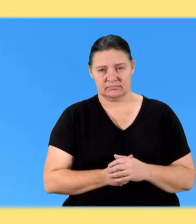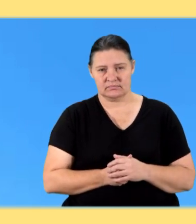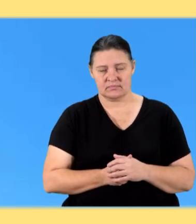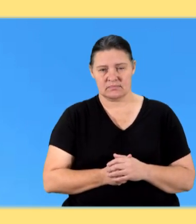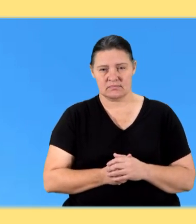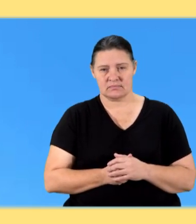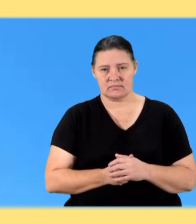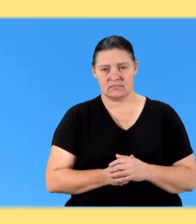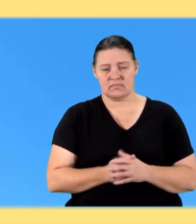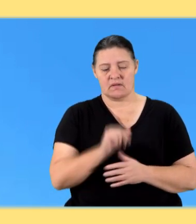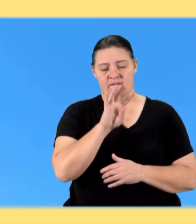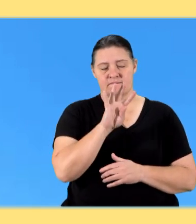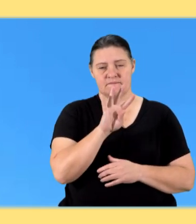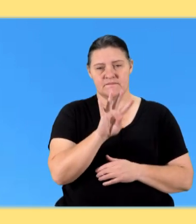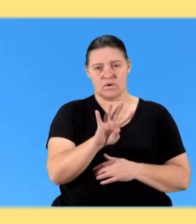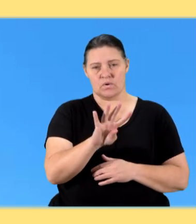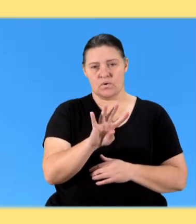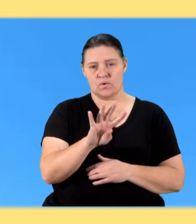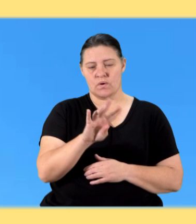8, you will get